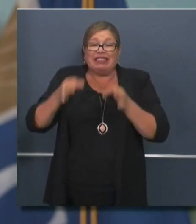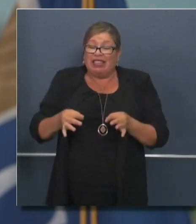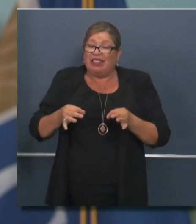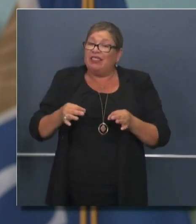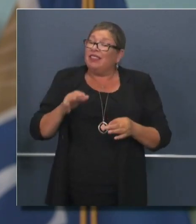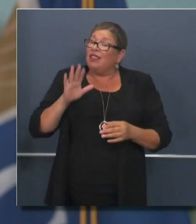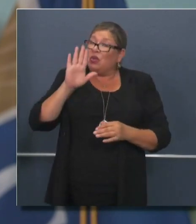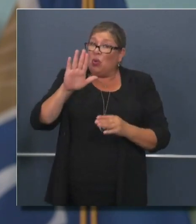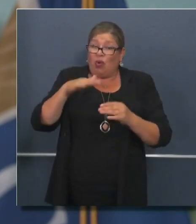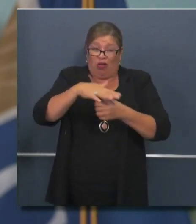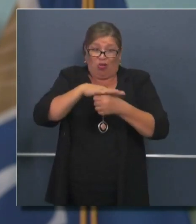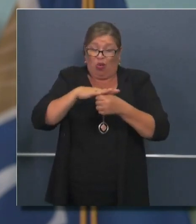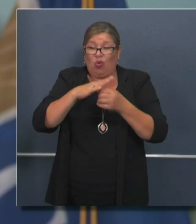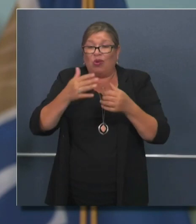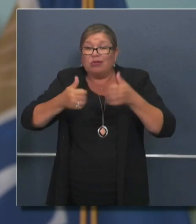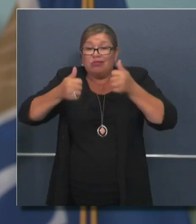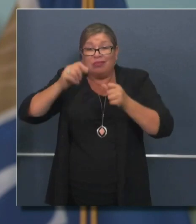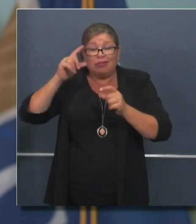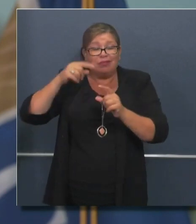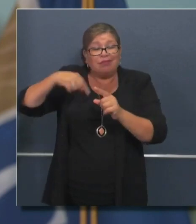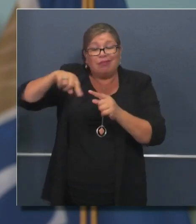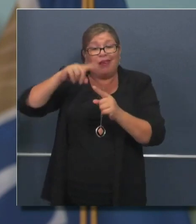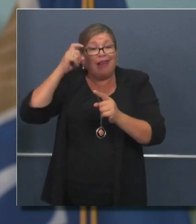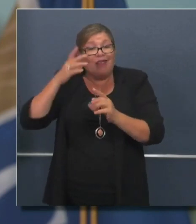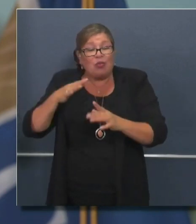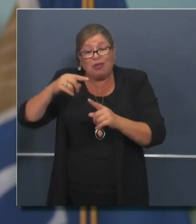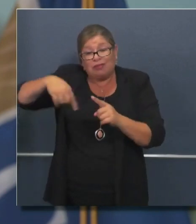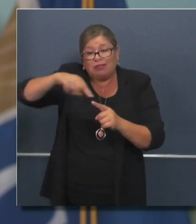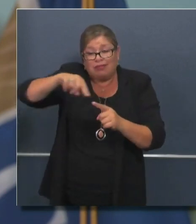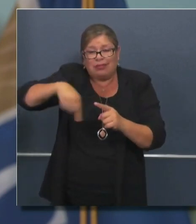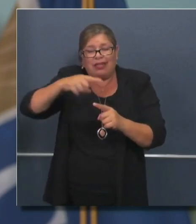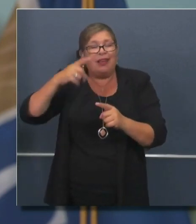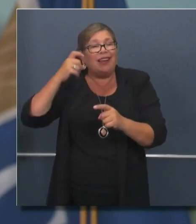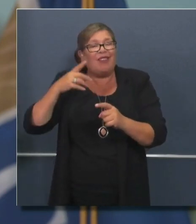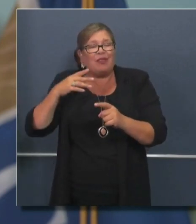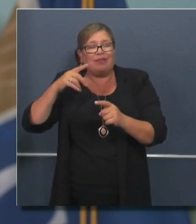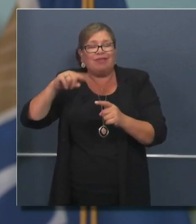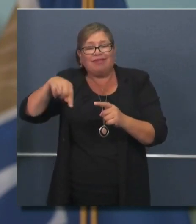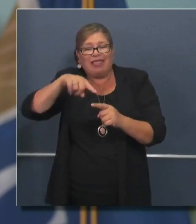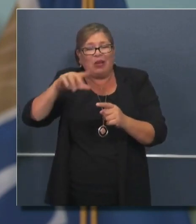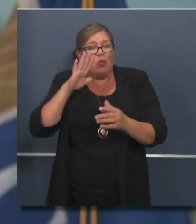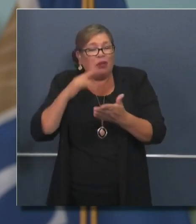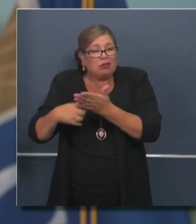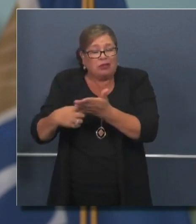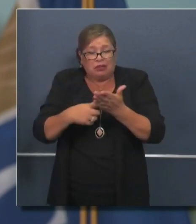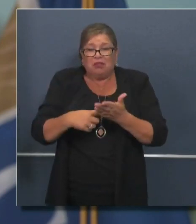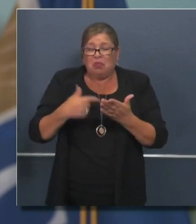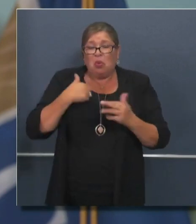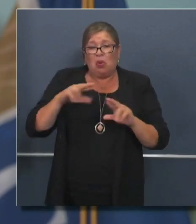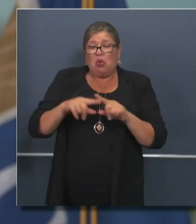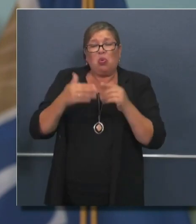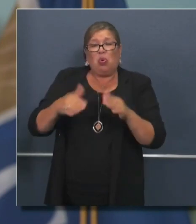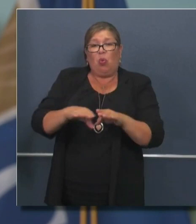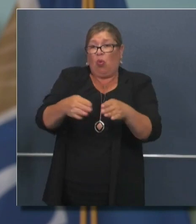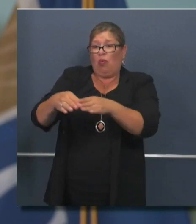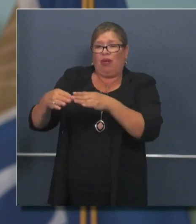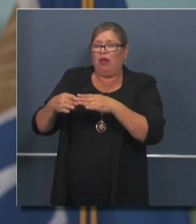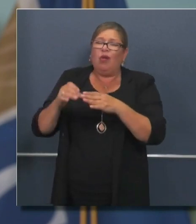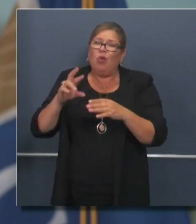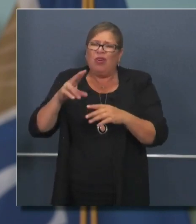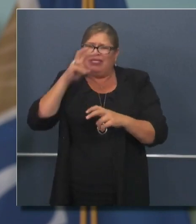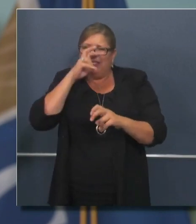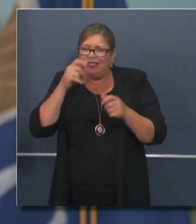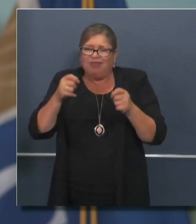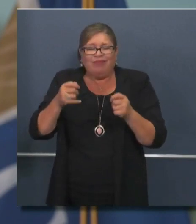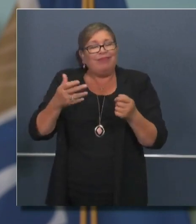right and the responsibility to make determinations based on local conditions in partnership with their